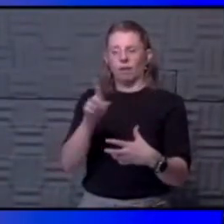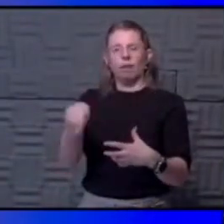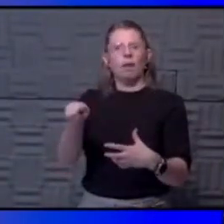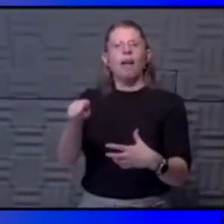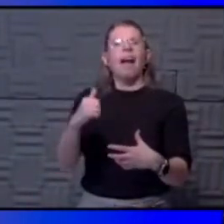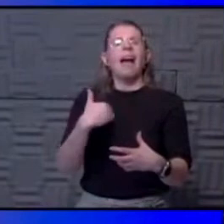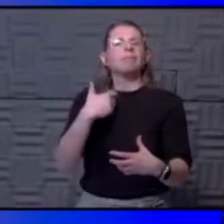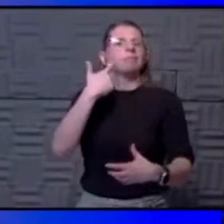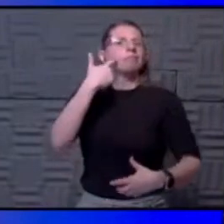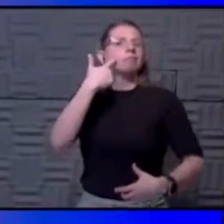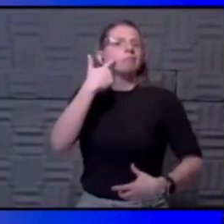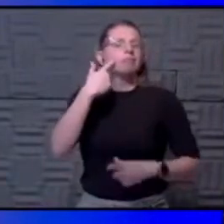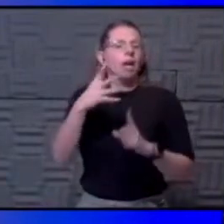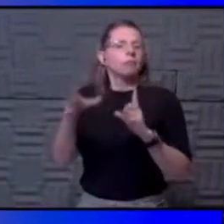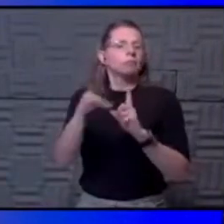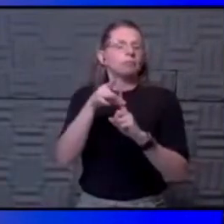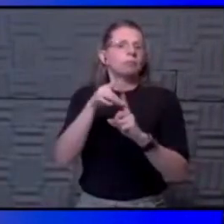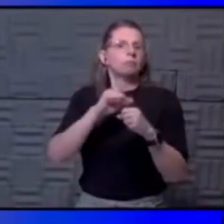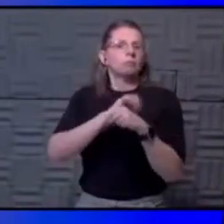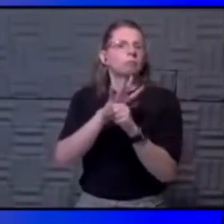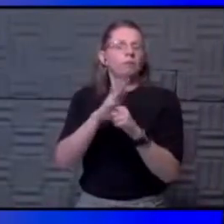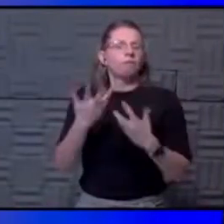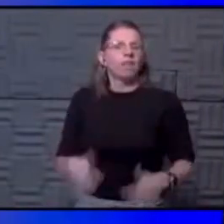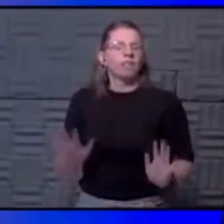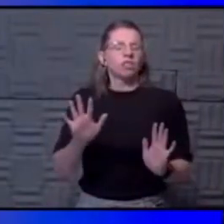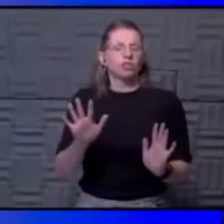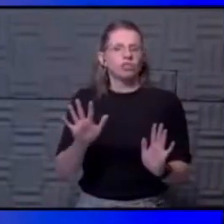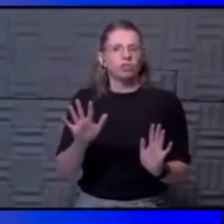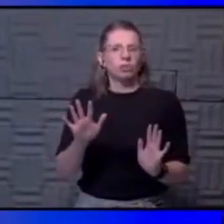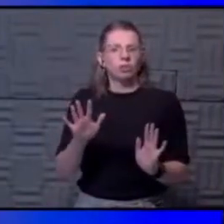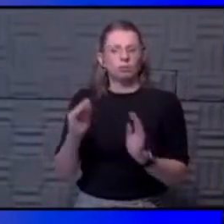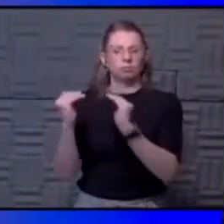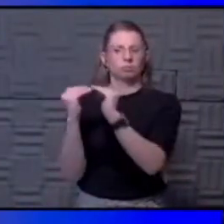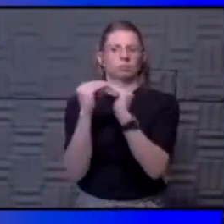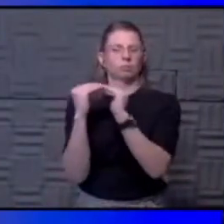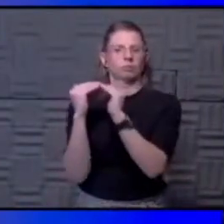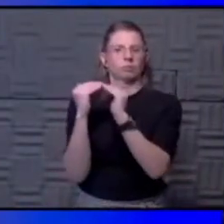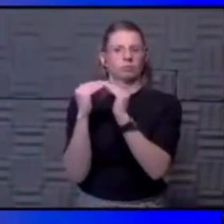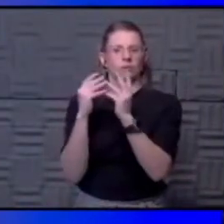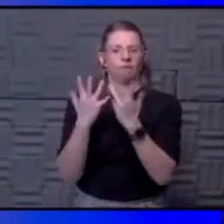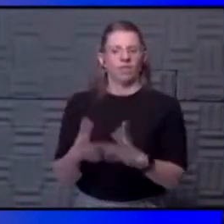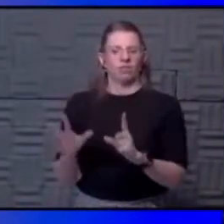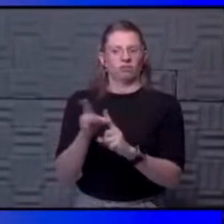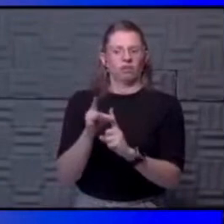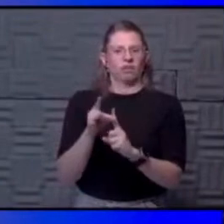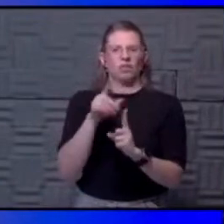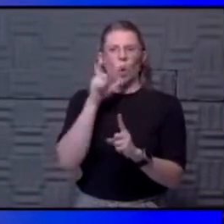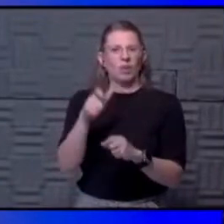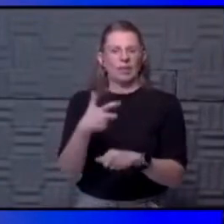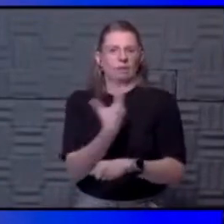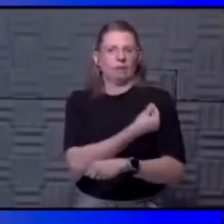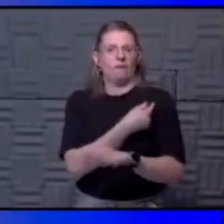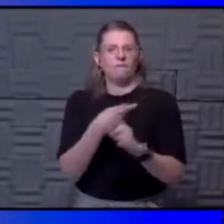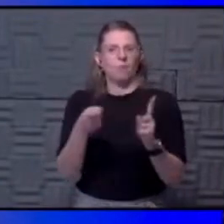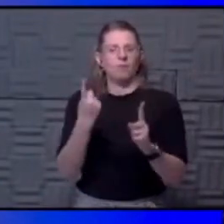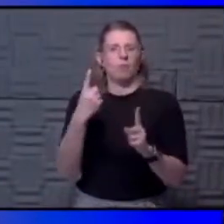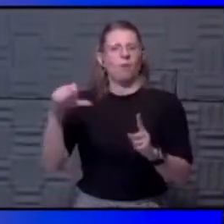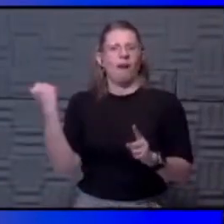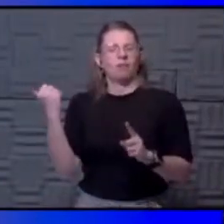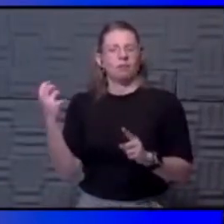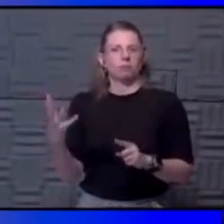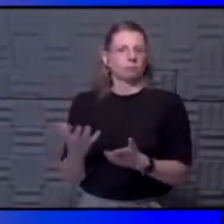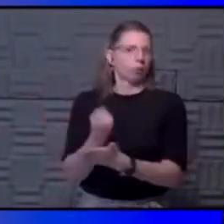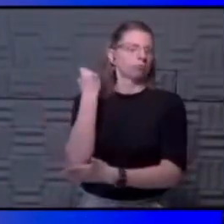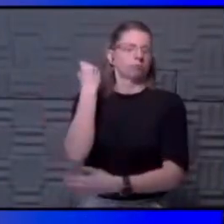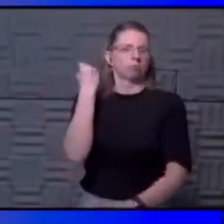had it recently. Mm-hmm. So many of my colleagues had it recently that we feel like we don't need to take the vaccine from someone. Yeah. And that